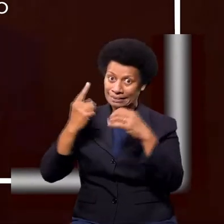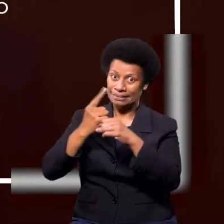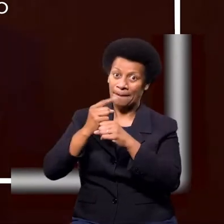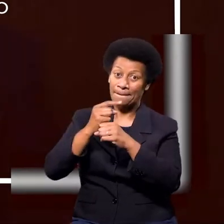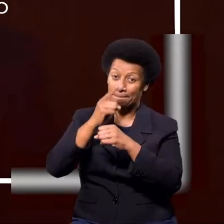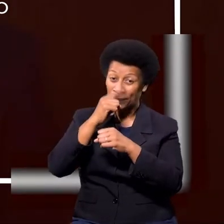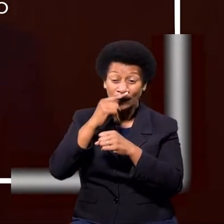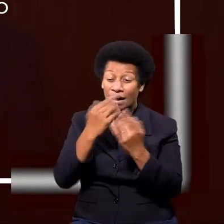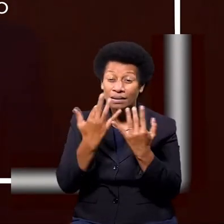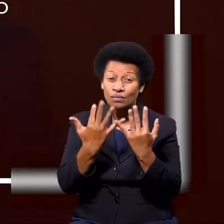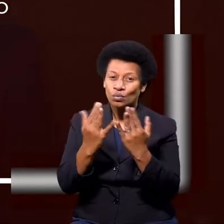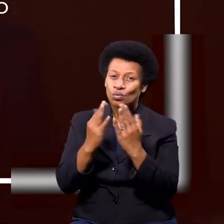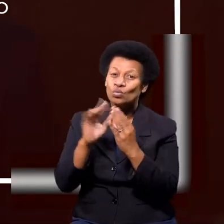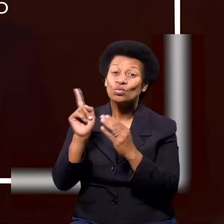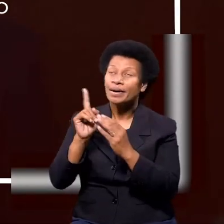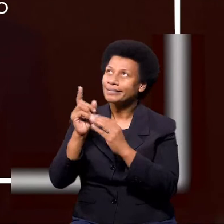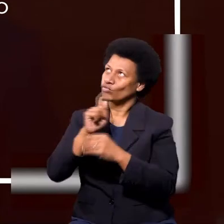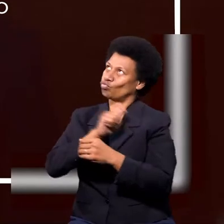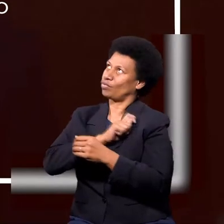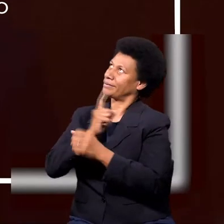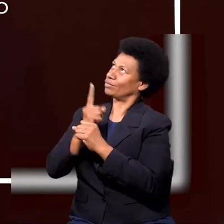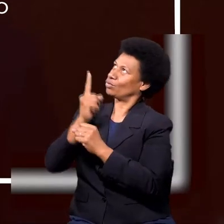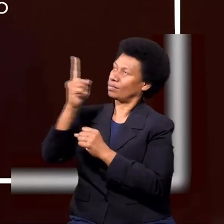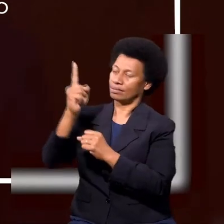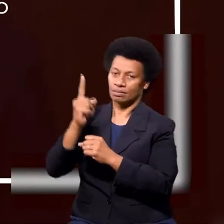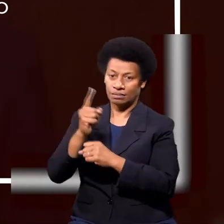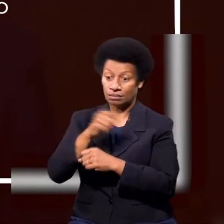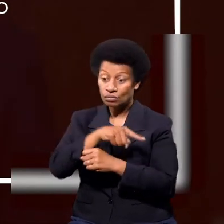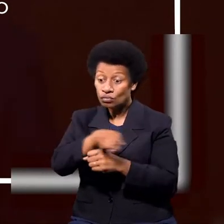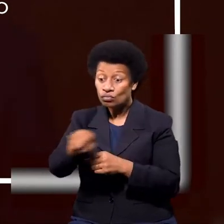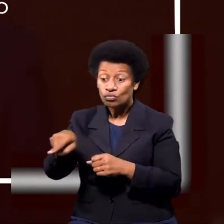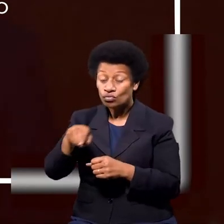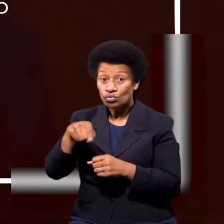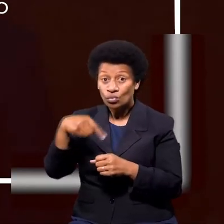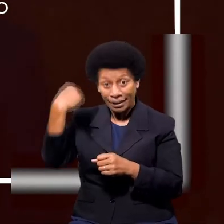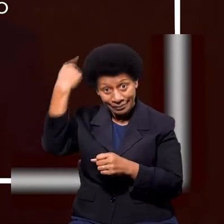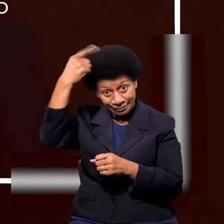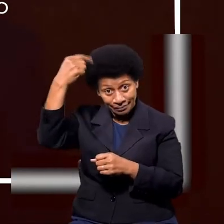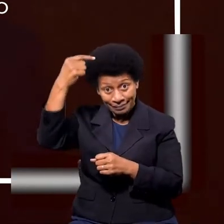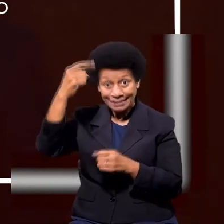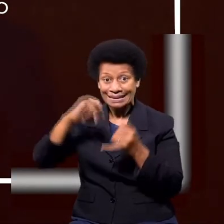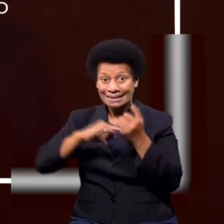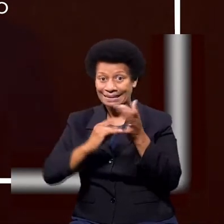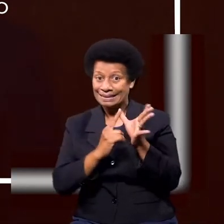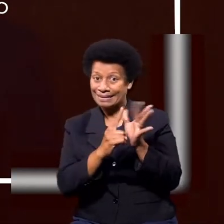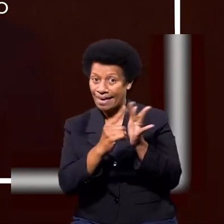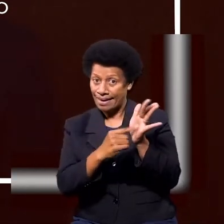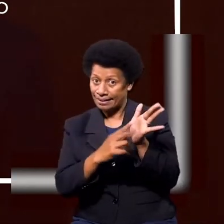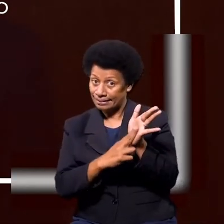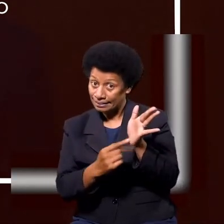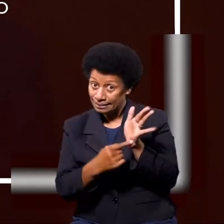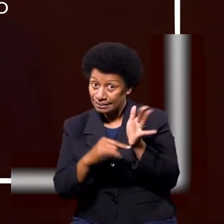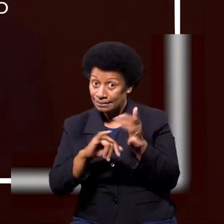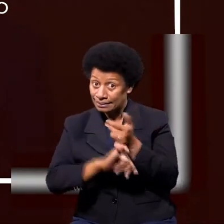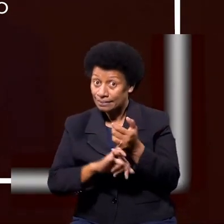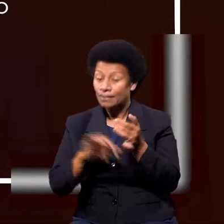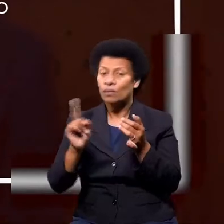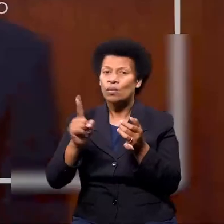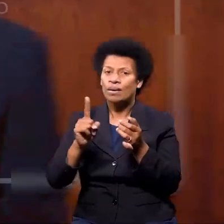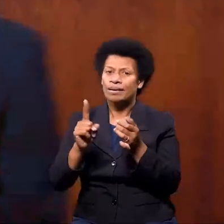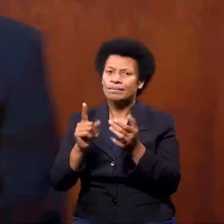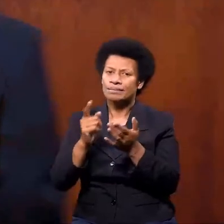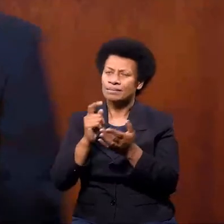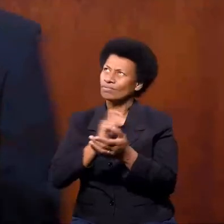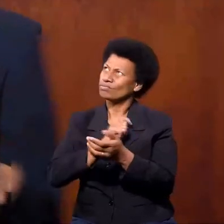him." And in verse 9, "Oh, fear the Lord, you his saints. There is no want to those who fear